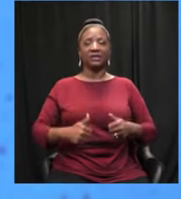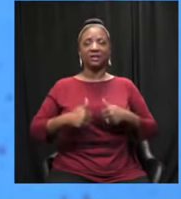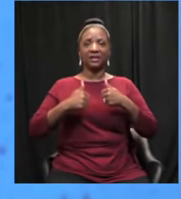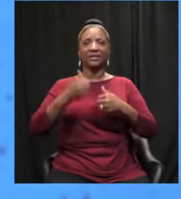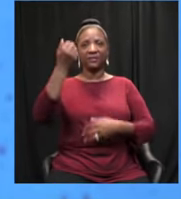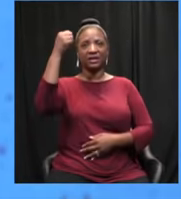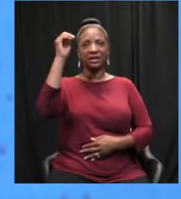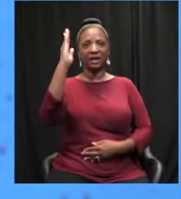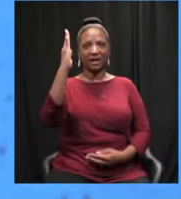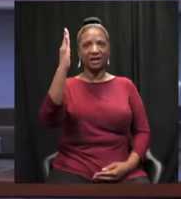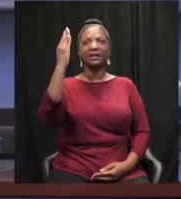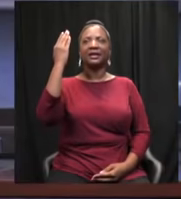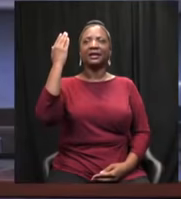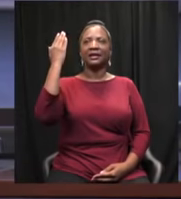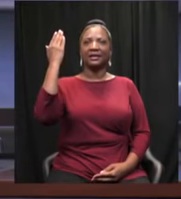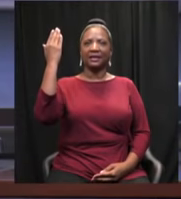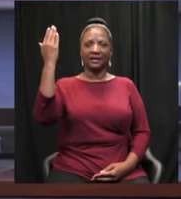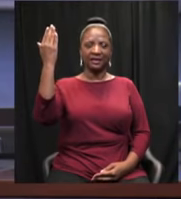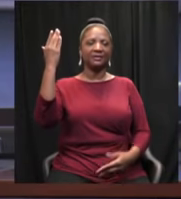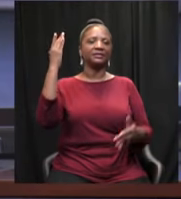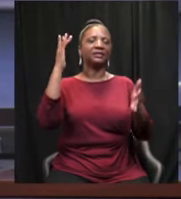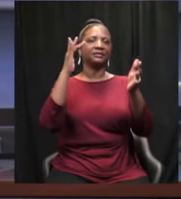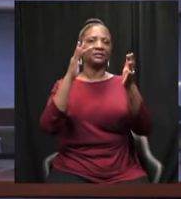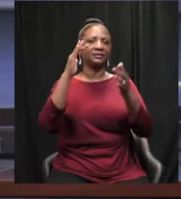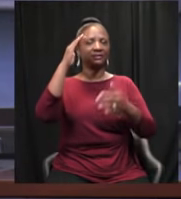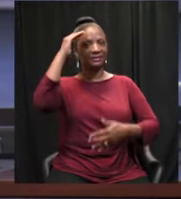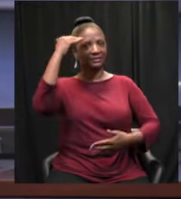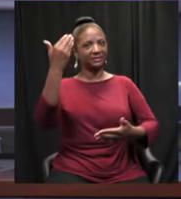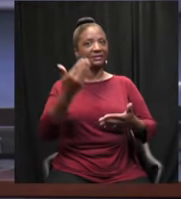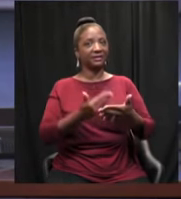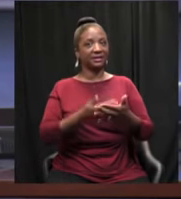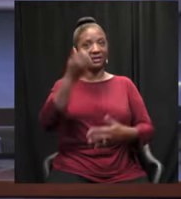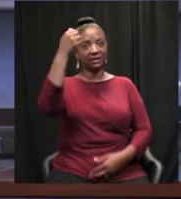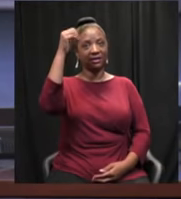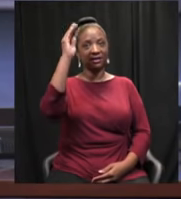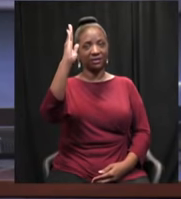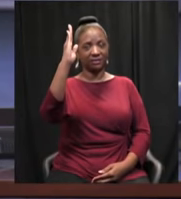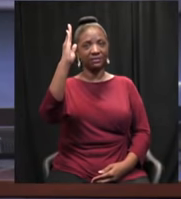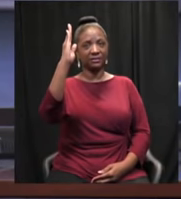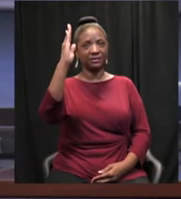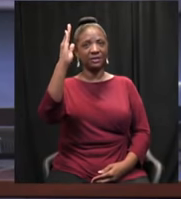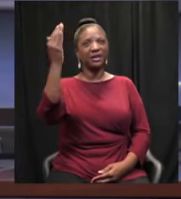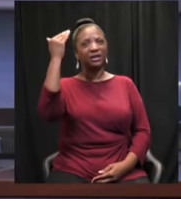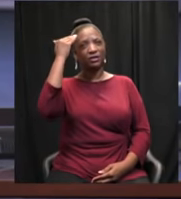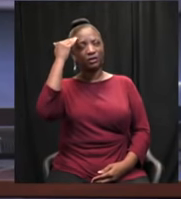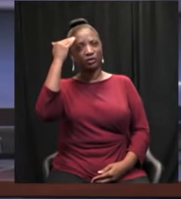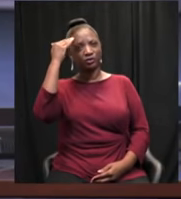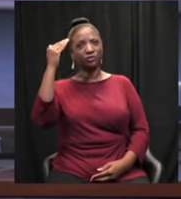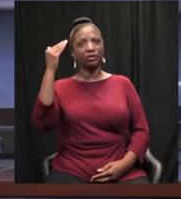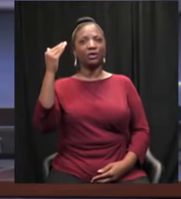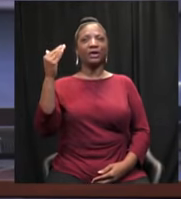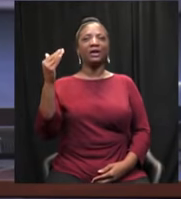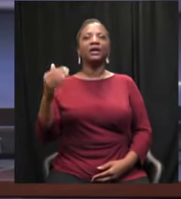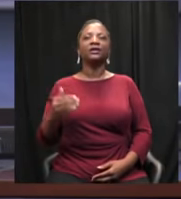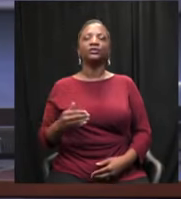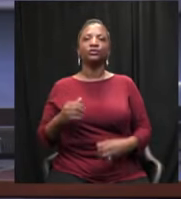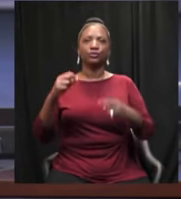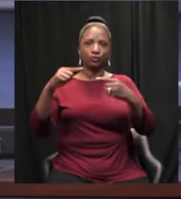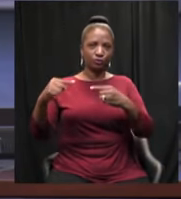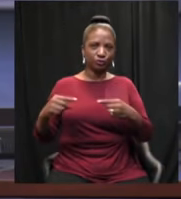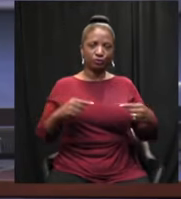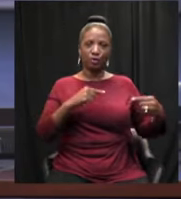God. He is Son of Man. He can relate to your issues and your struggles. He is Son of God. He has